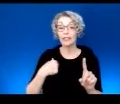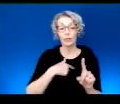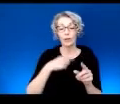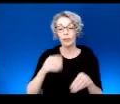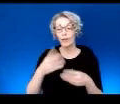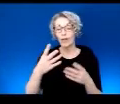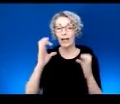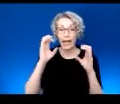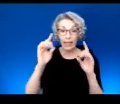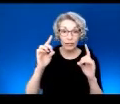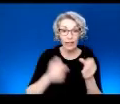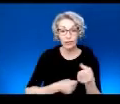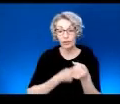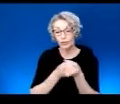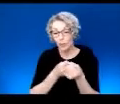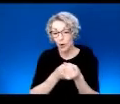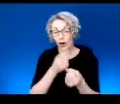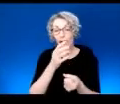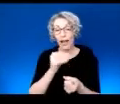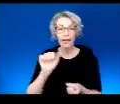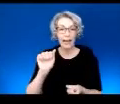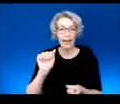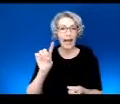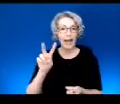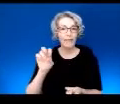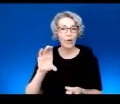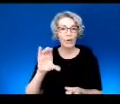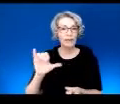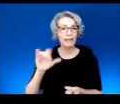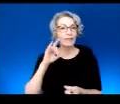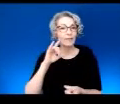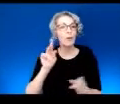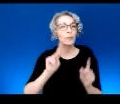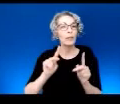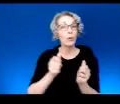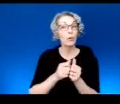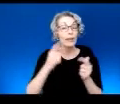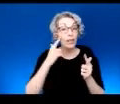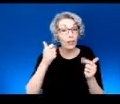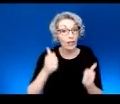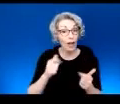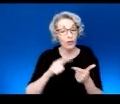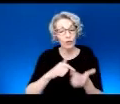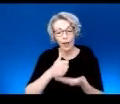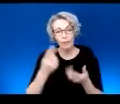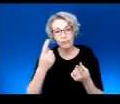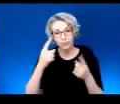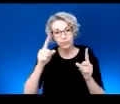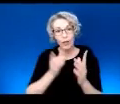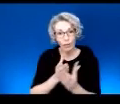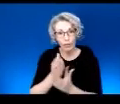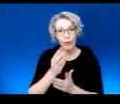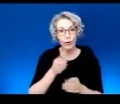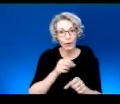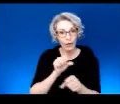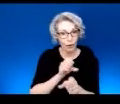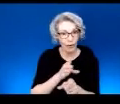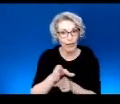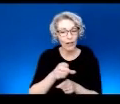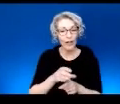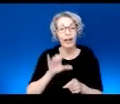and advocacy for people with hearing loss so they can be successful throughout their career. The collaboration among the